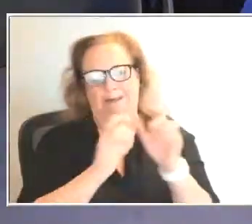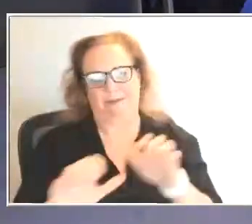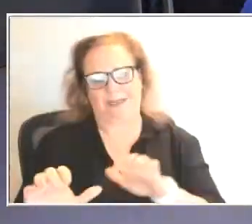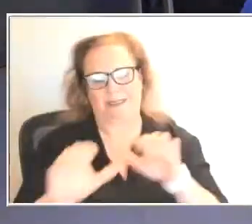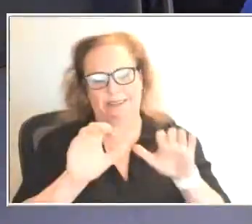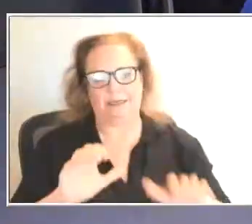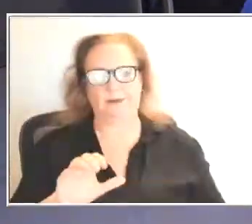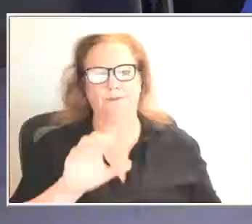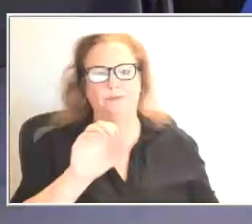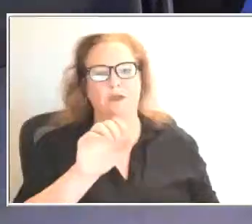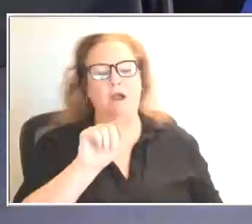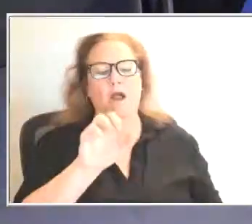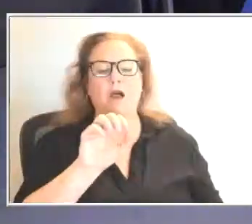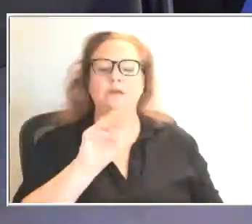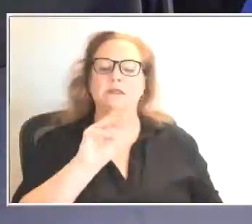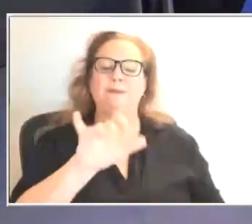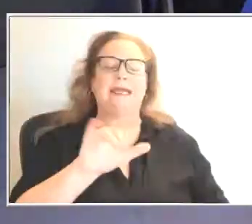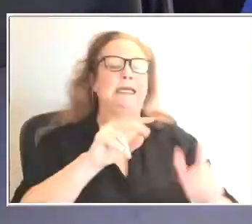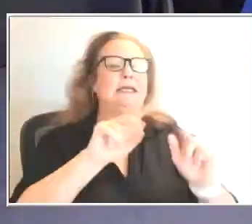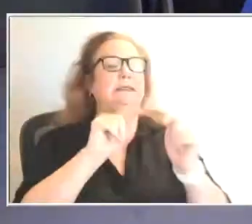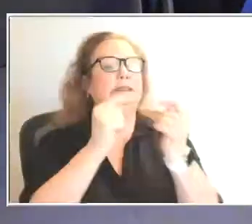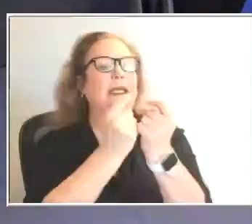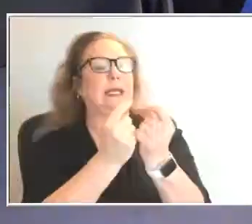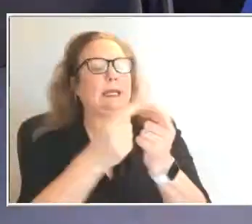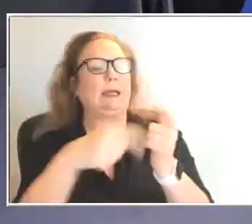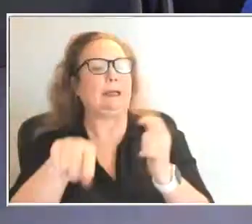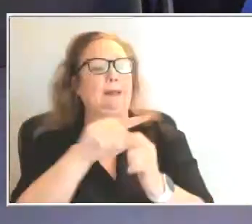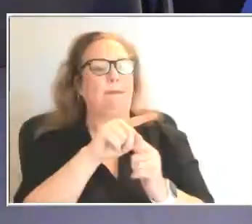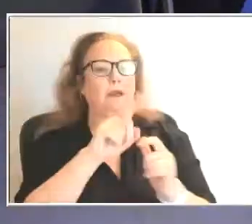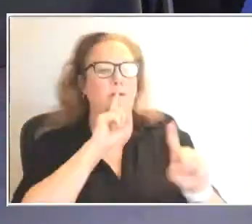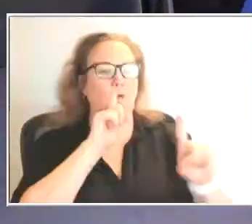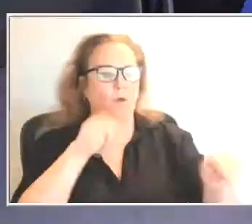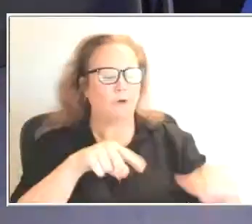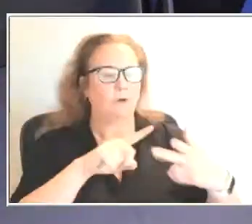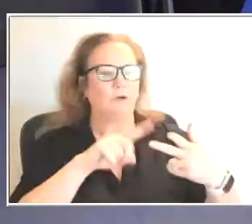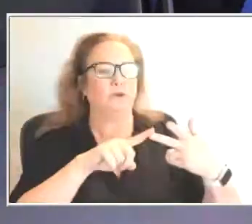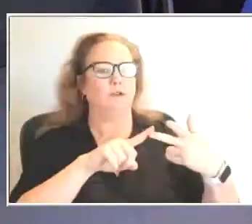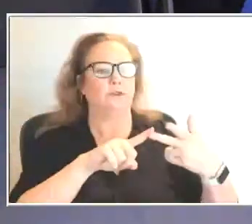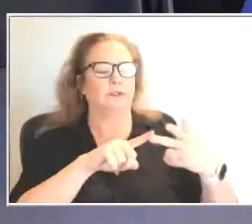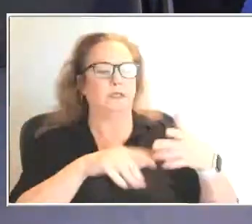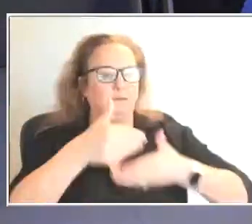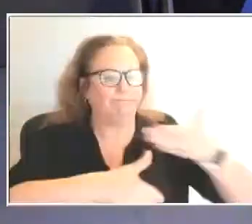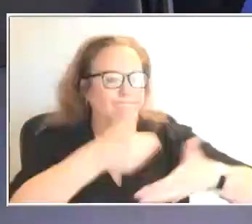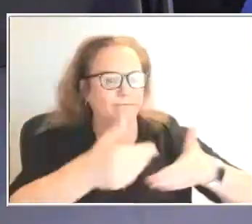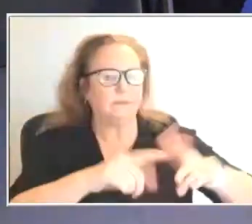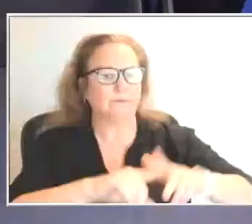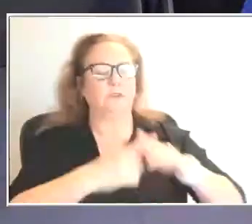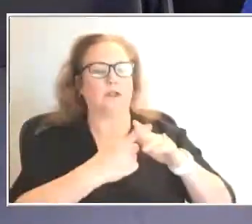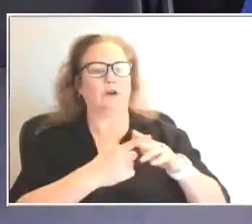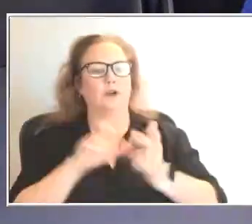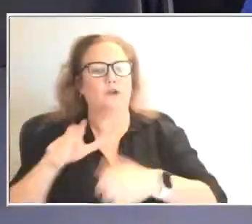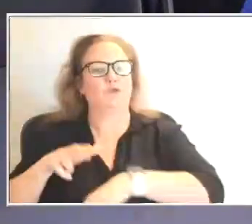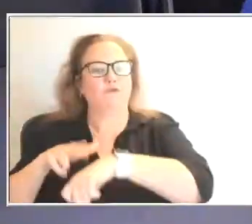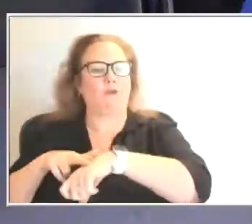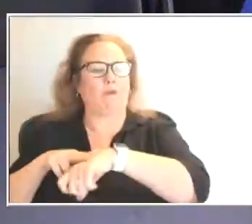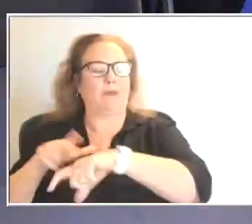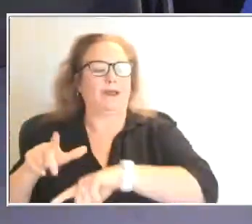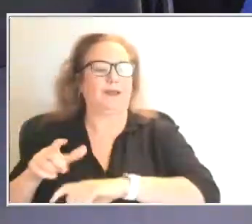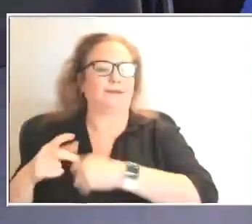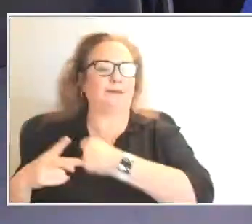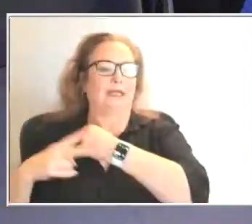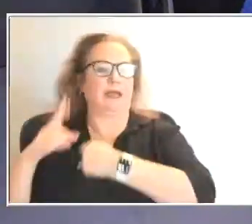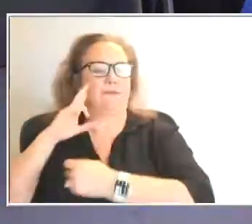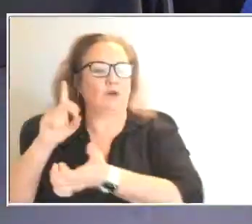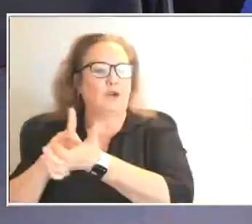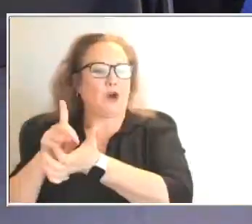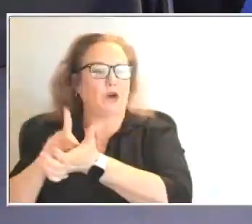team nurses are some of the nurses that can actually place orders in the chart to get things executed, et cetera. Something that's normally reserved for physicians,